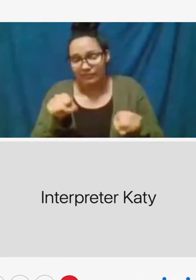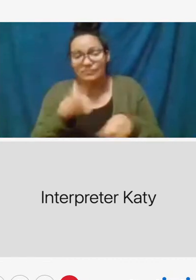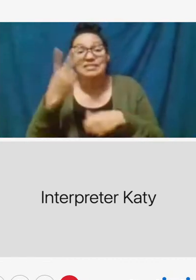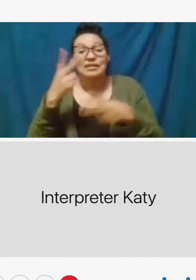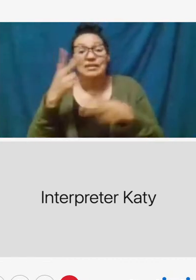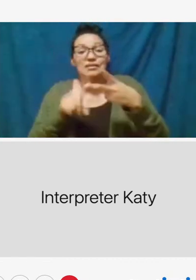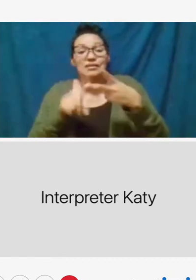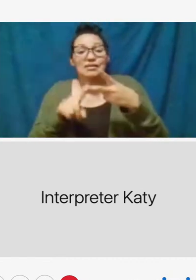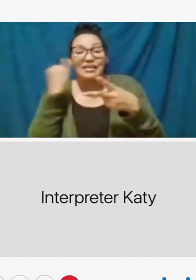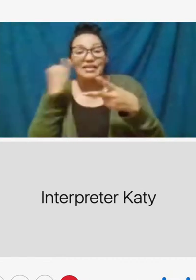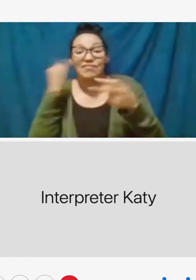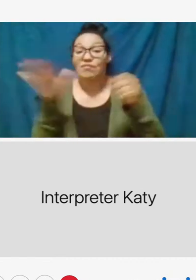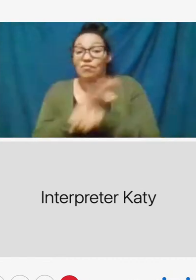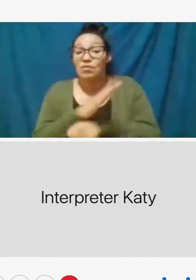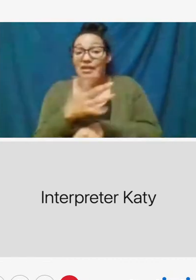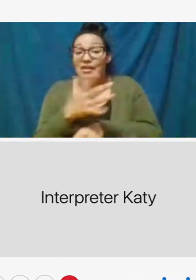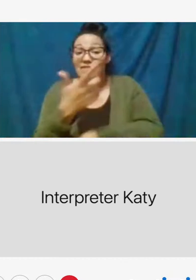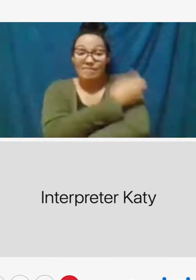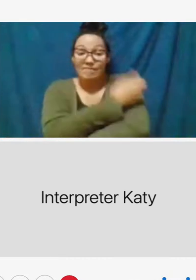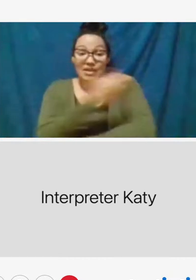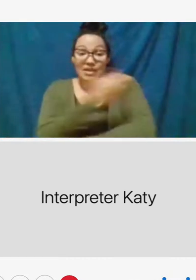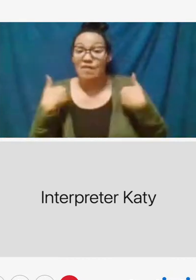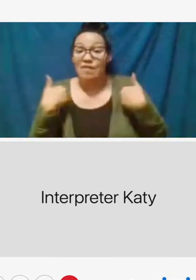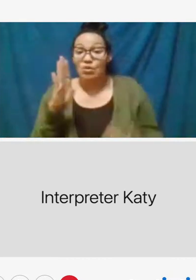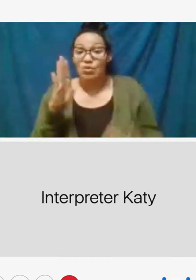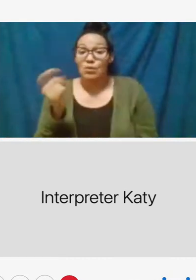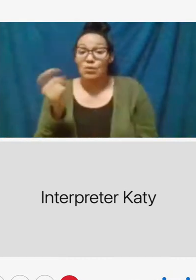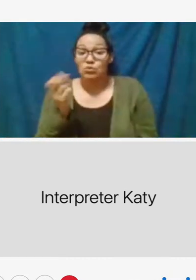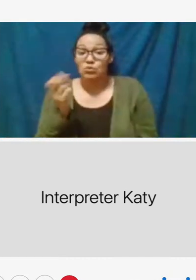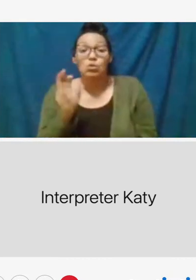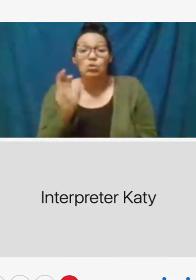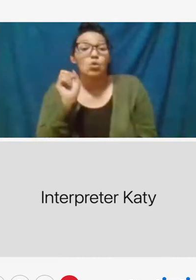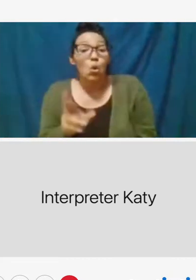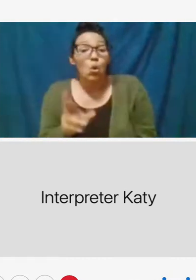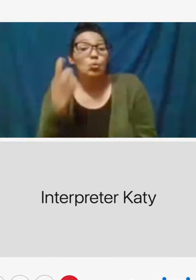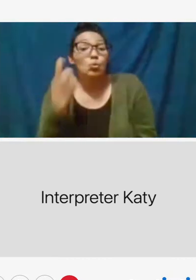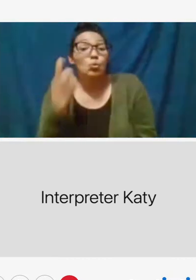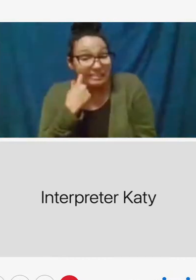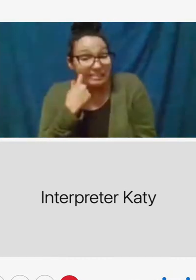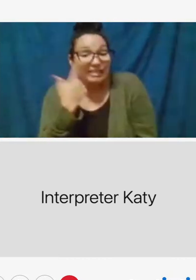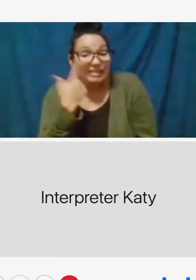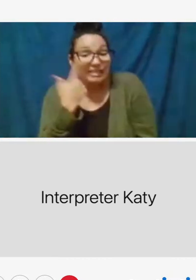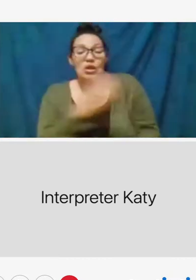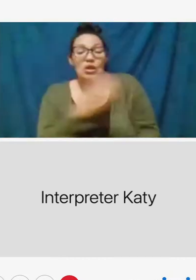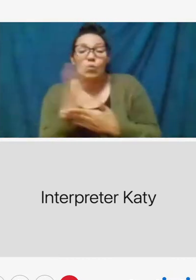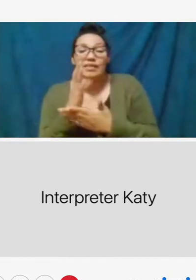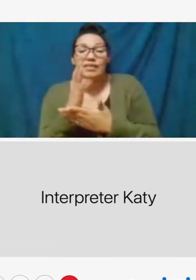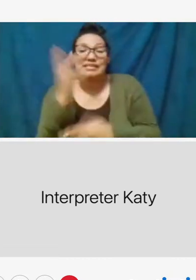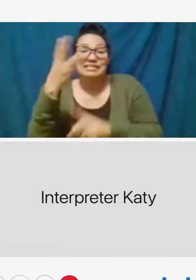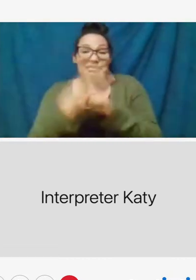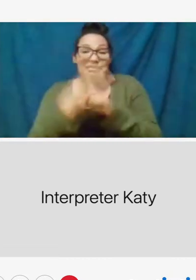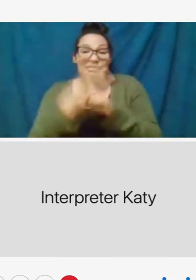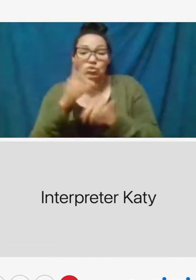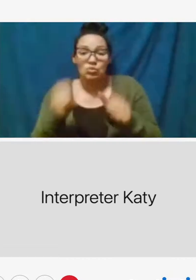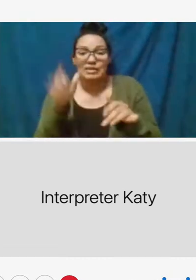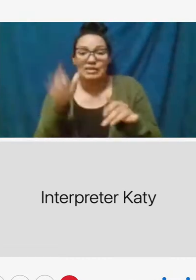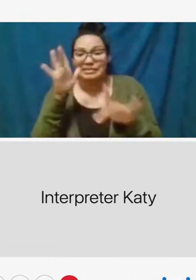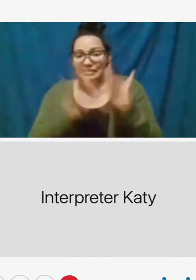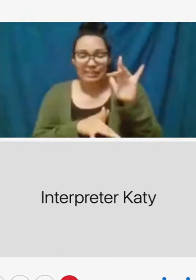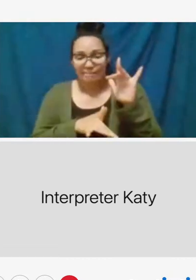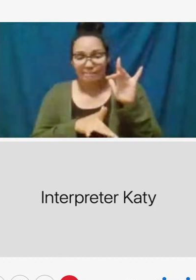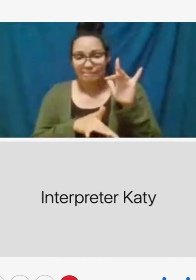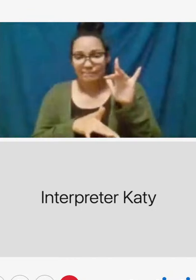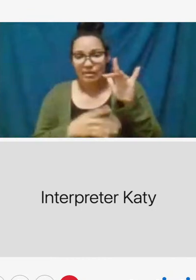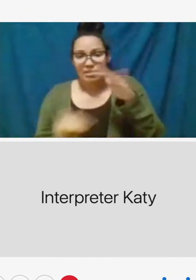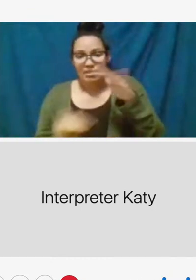vaccinated and you have your your booster or you've been recently vaccinated within six months you can bypass the the quarantine process